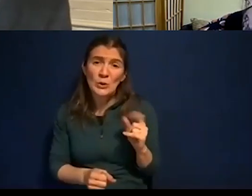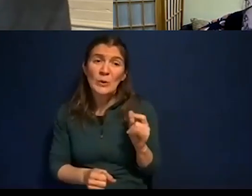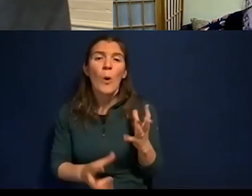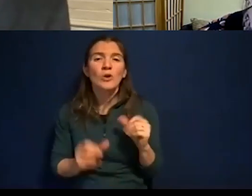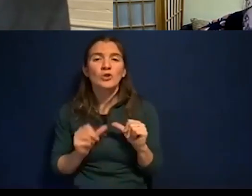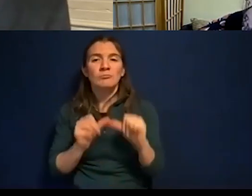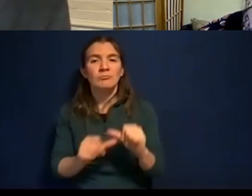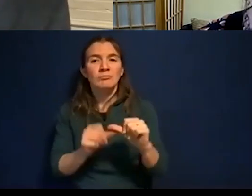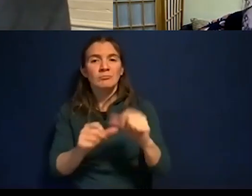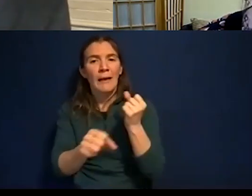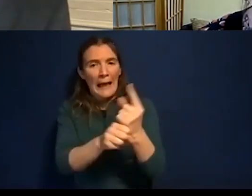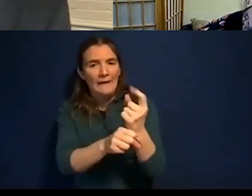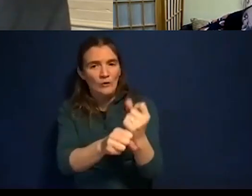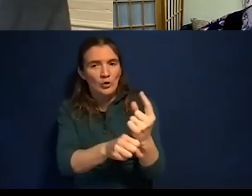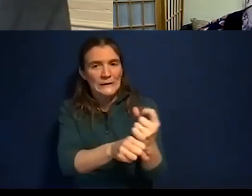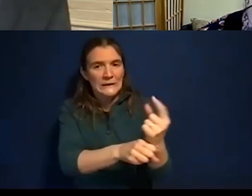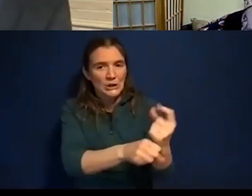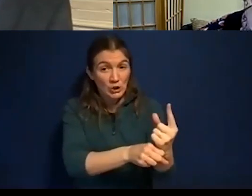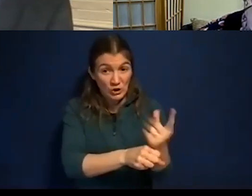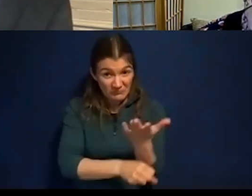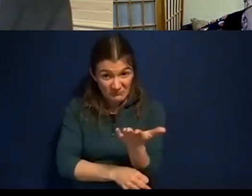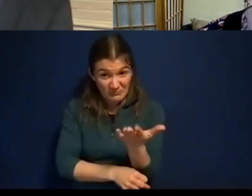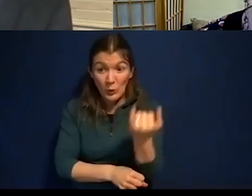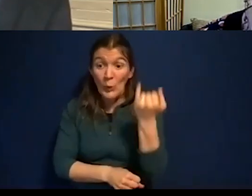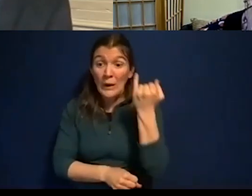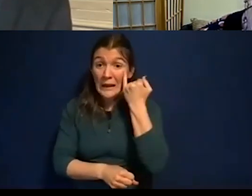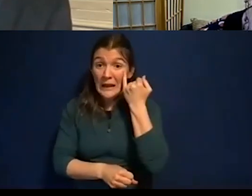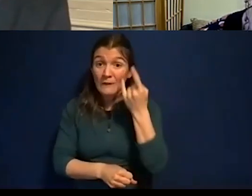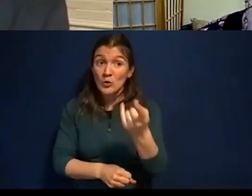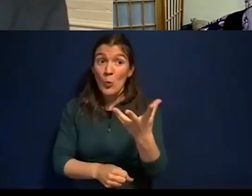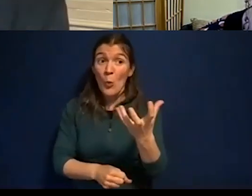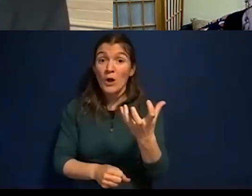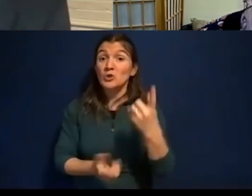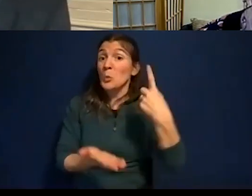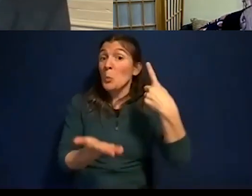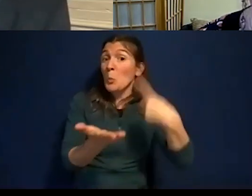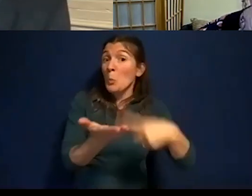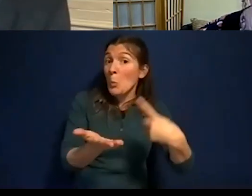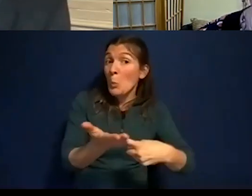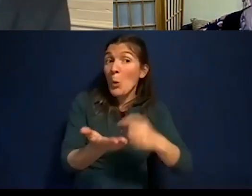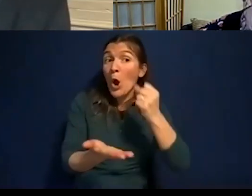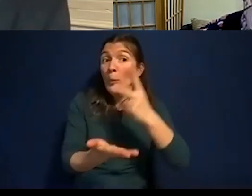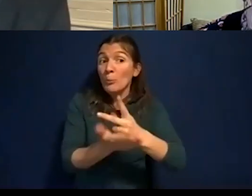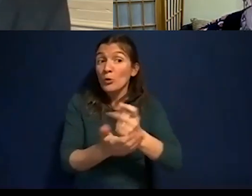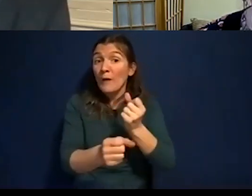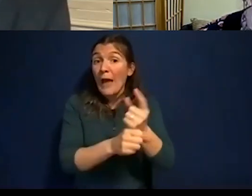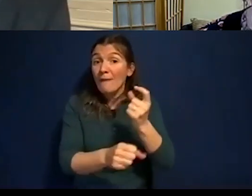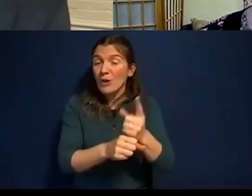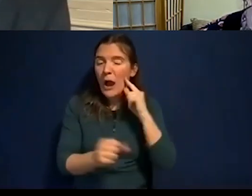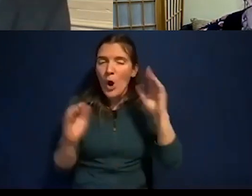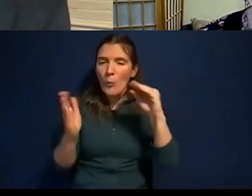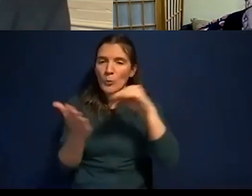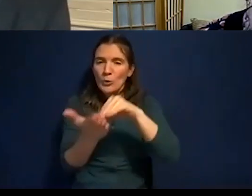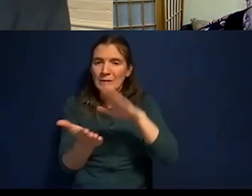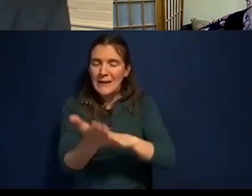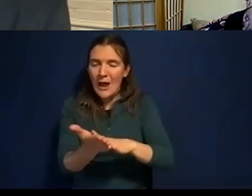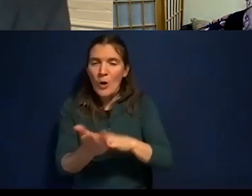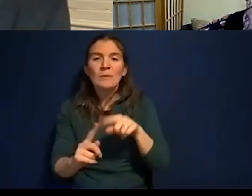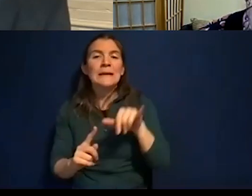And so if you want to reserve judgment, I would hope that the verbiage would say